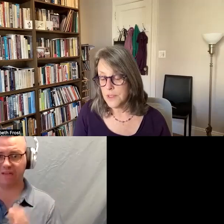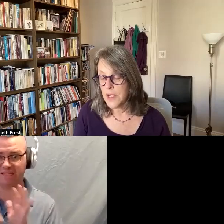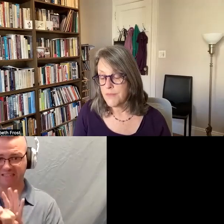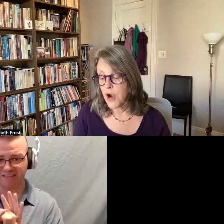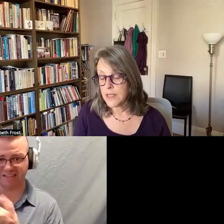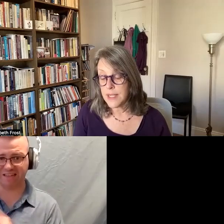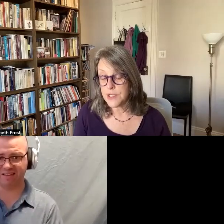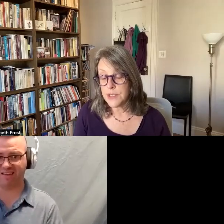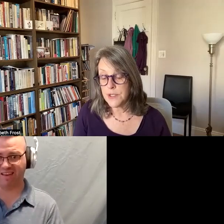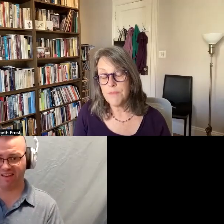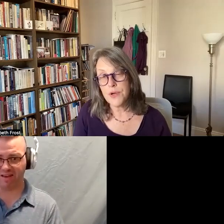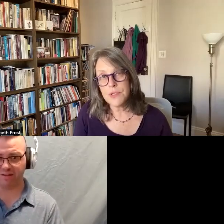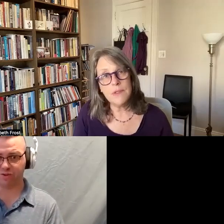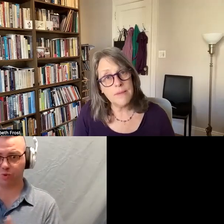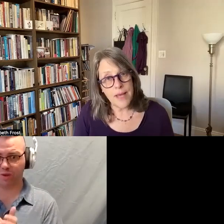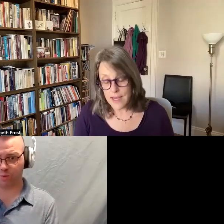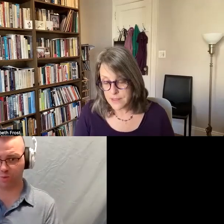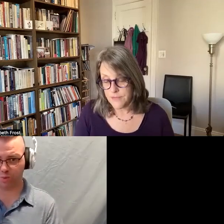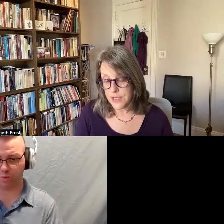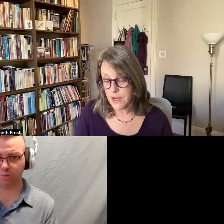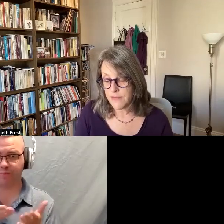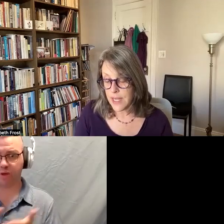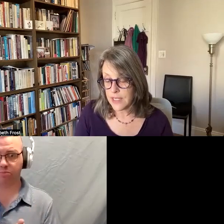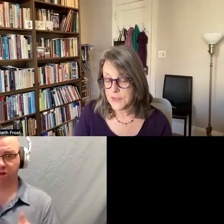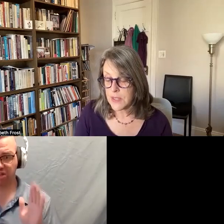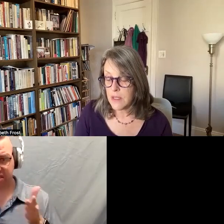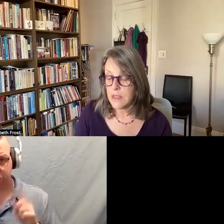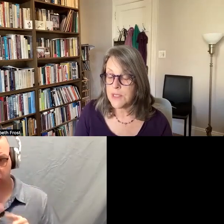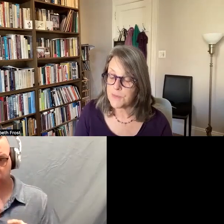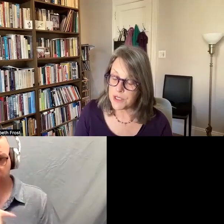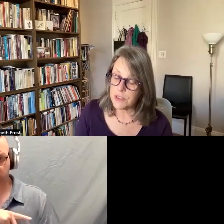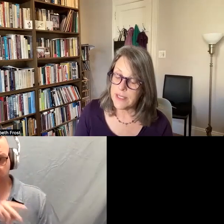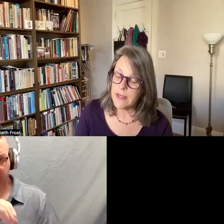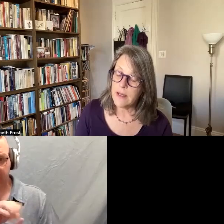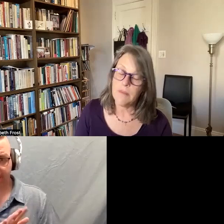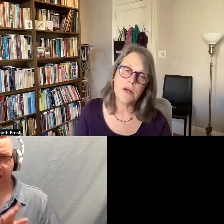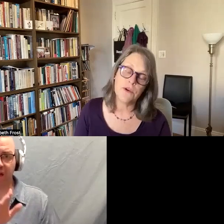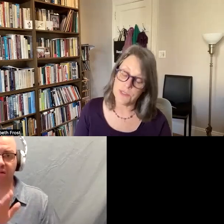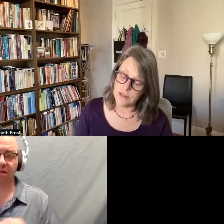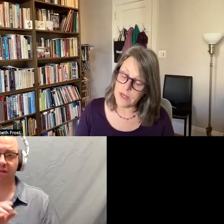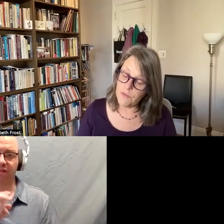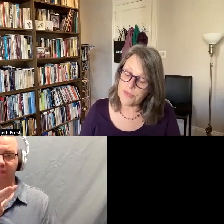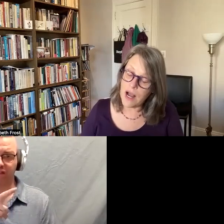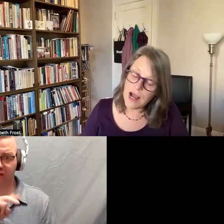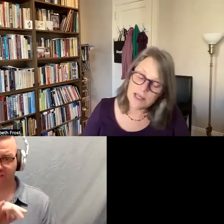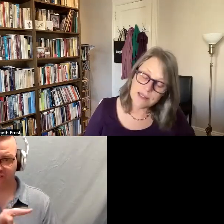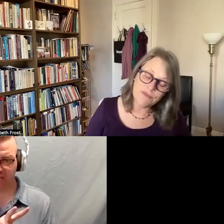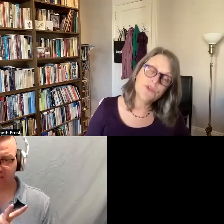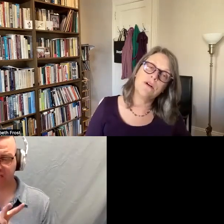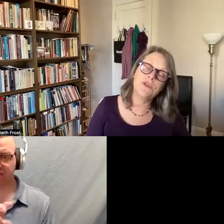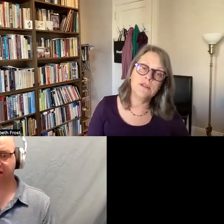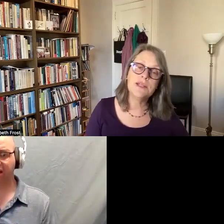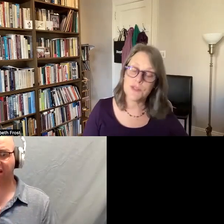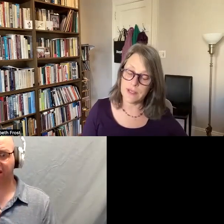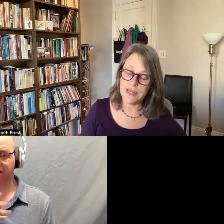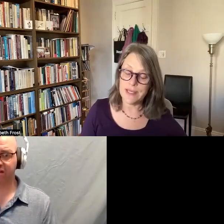2002, brought attention to the personal impact of HIV/AIDS, especially among those living with the highest